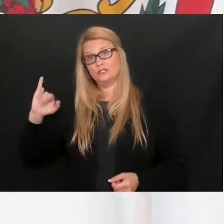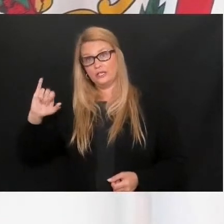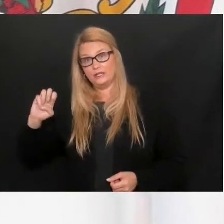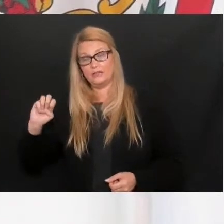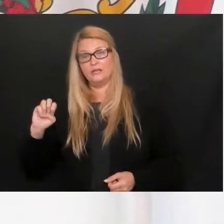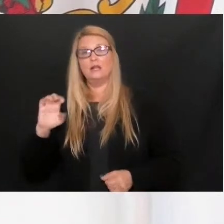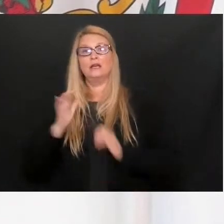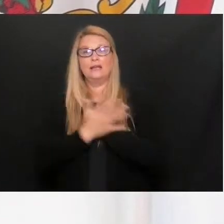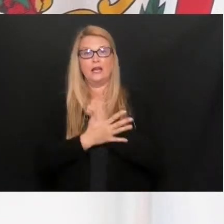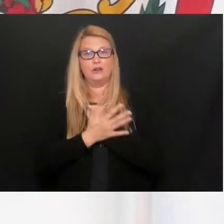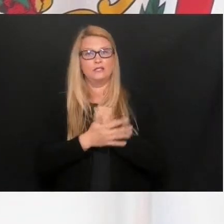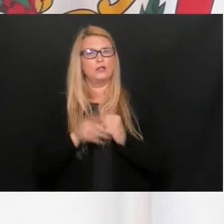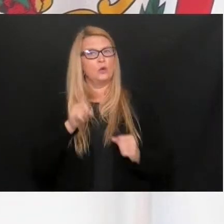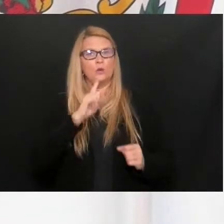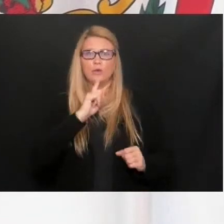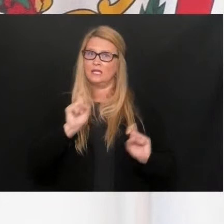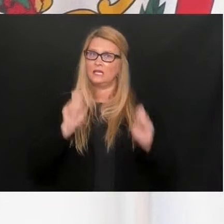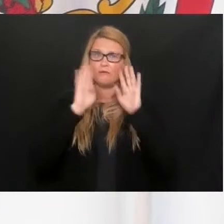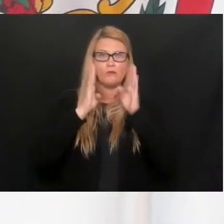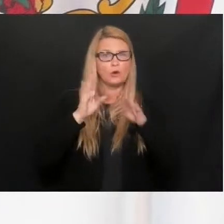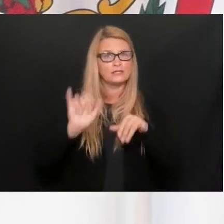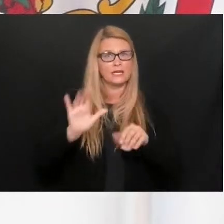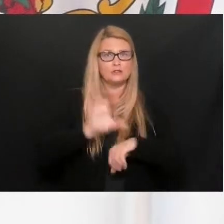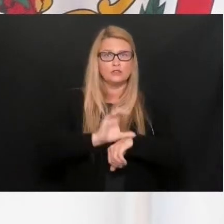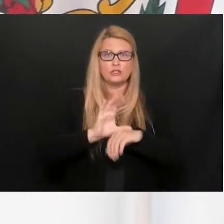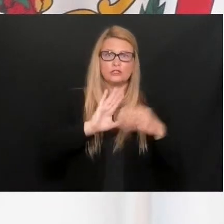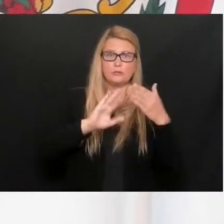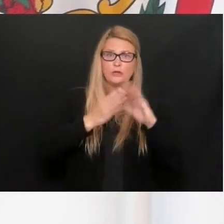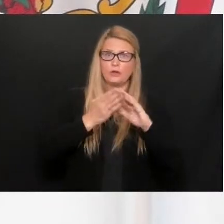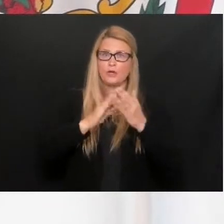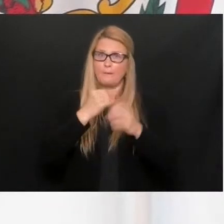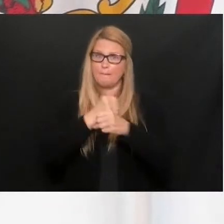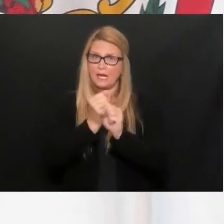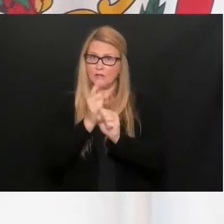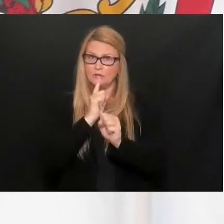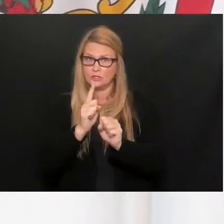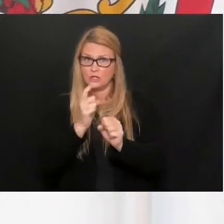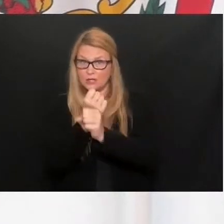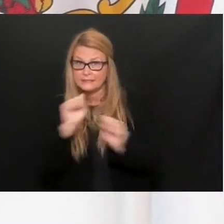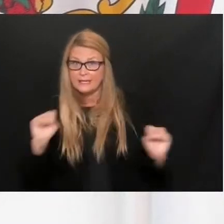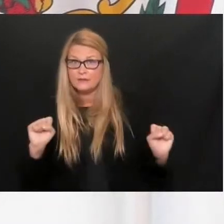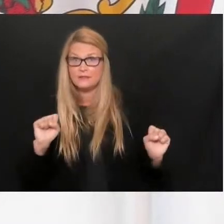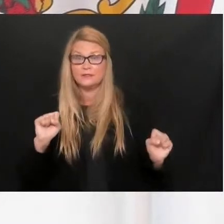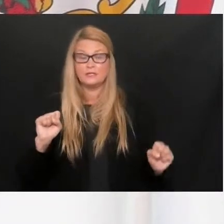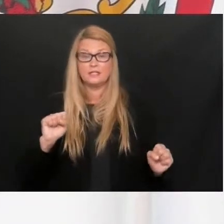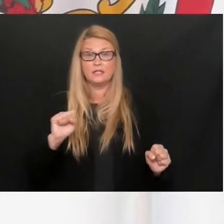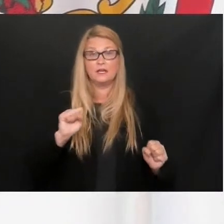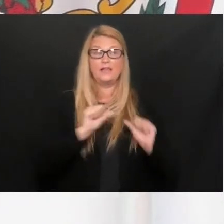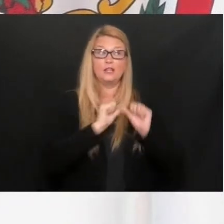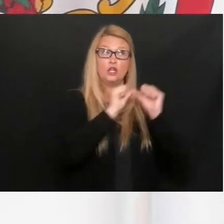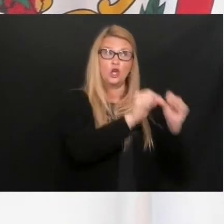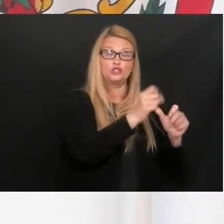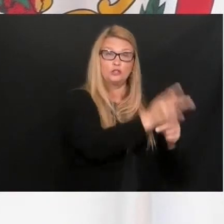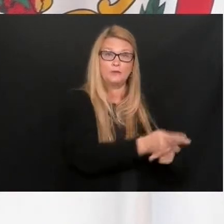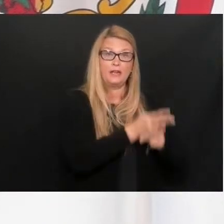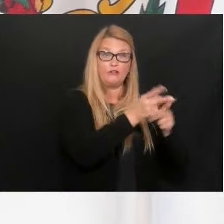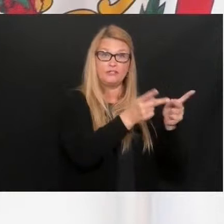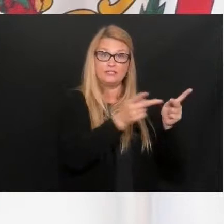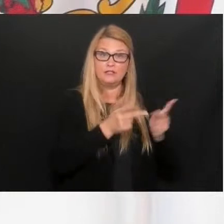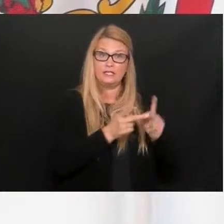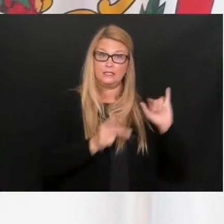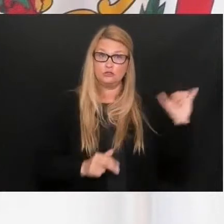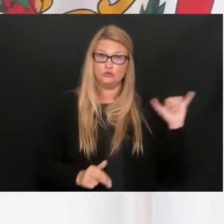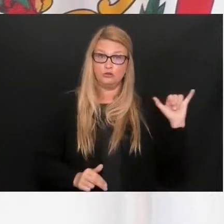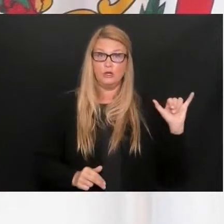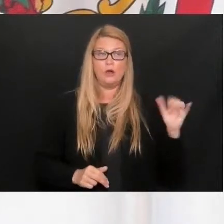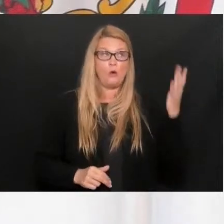in our church community and really watch what we're doing. We got to buckle up a little bit more in our long-term care facilities as well, you know,